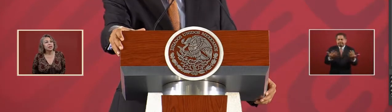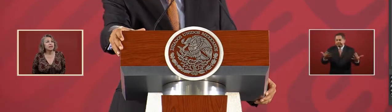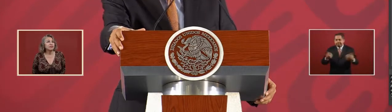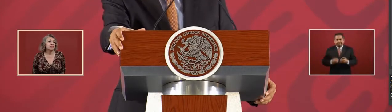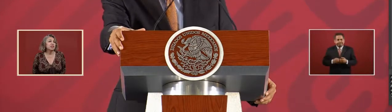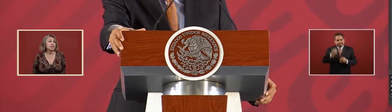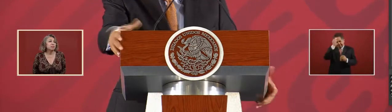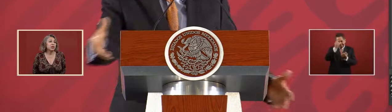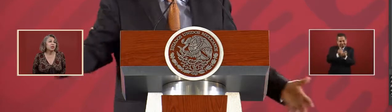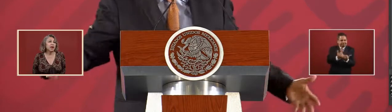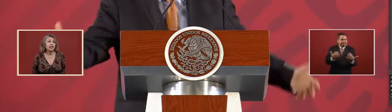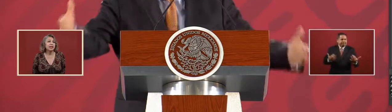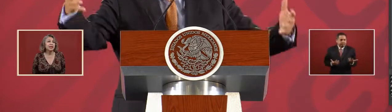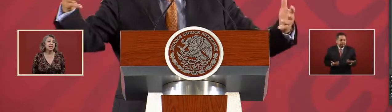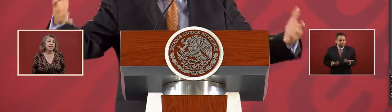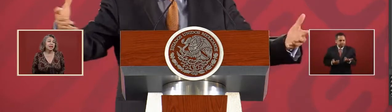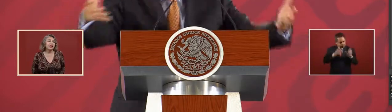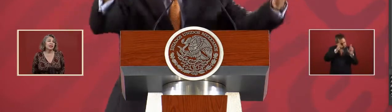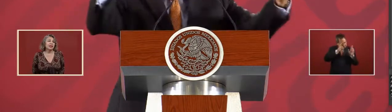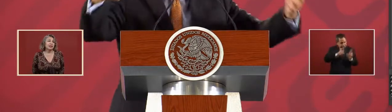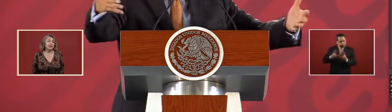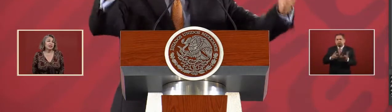respect, diversity, plurality,